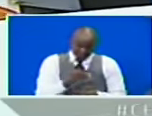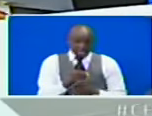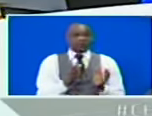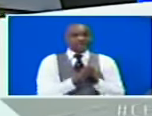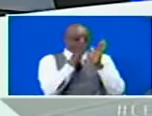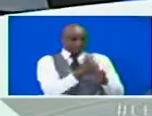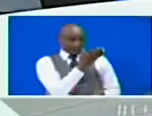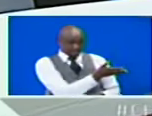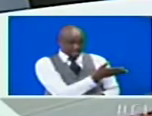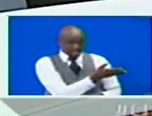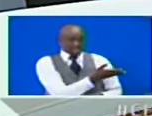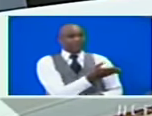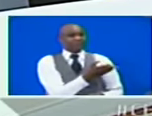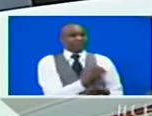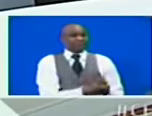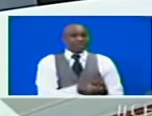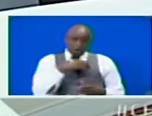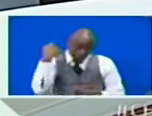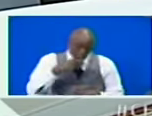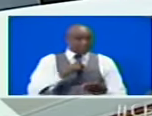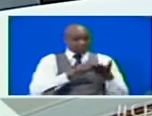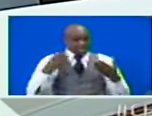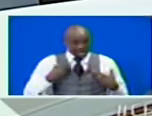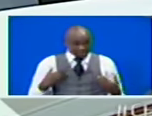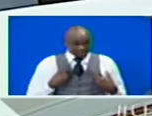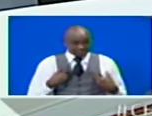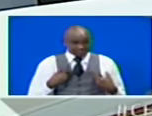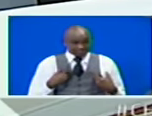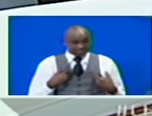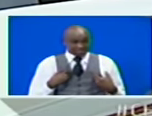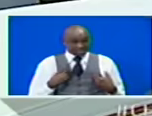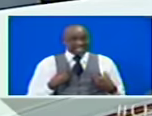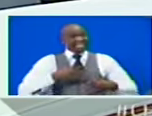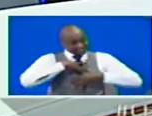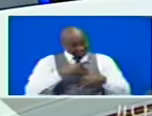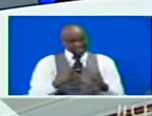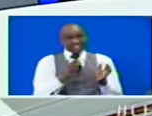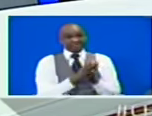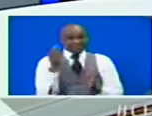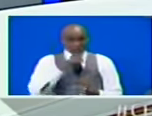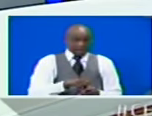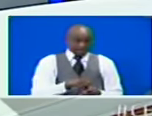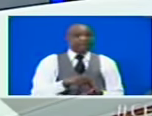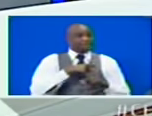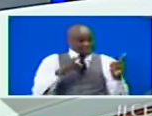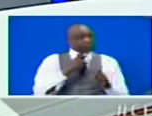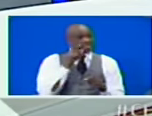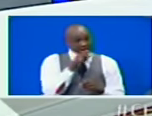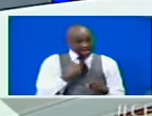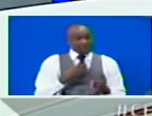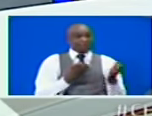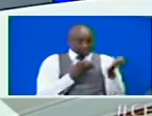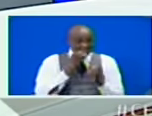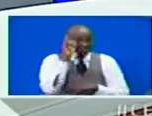me for this that we do every week. And it's interesting today, I almost can't hold myself, but we will do our